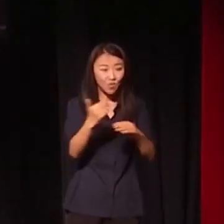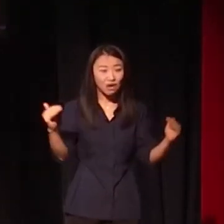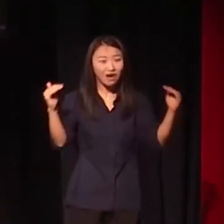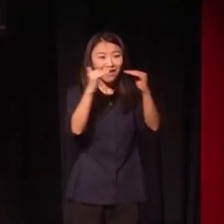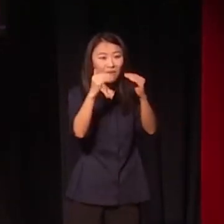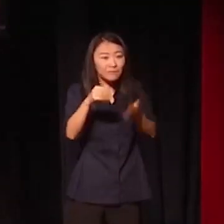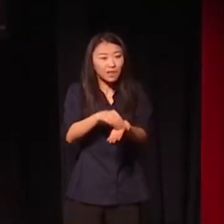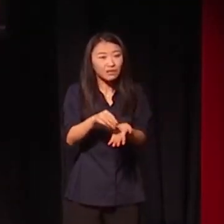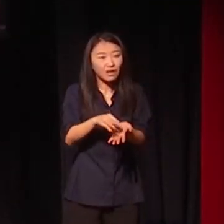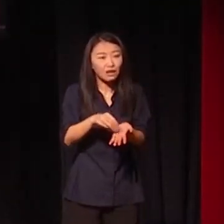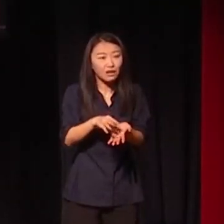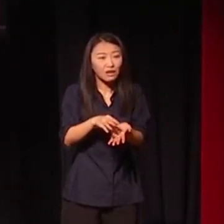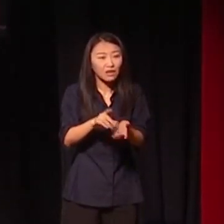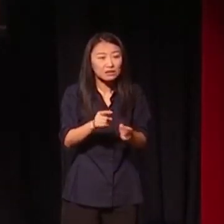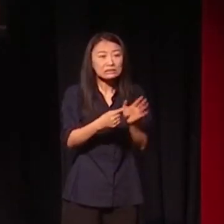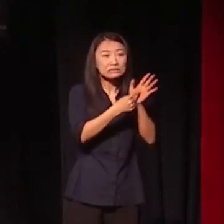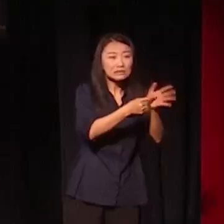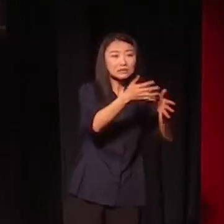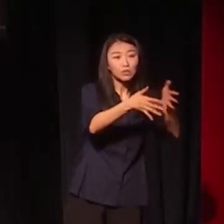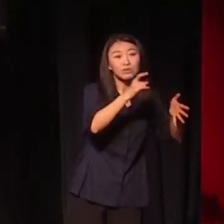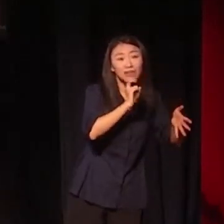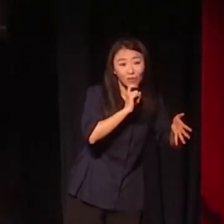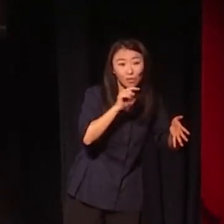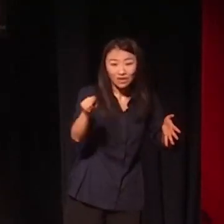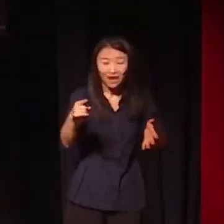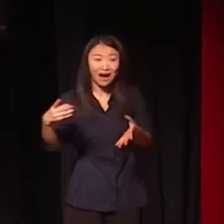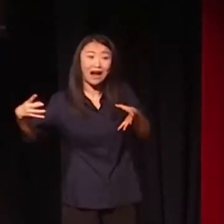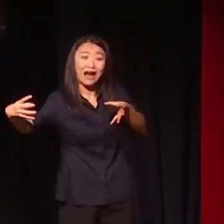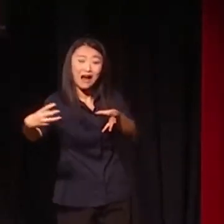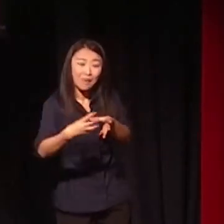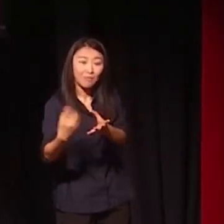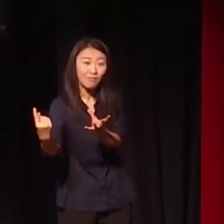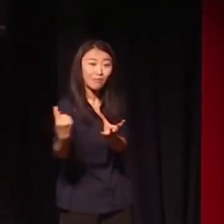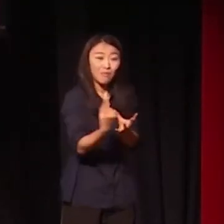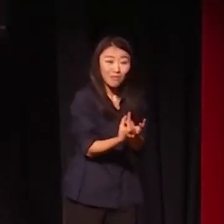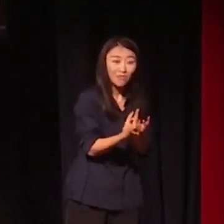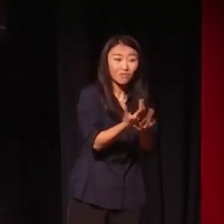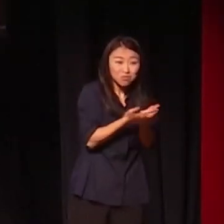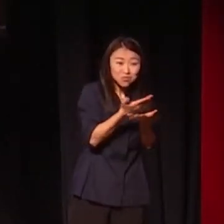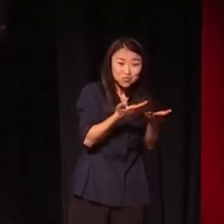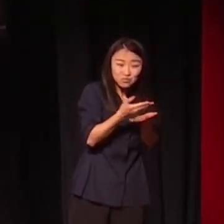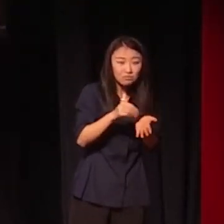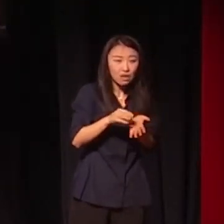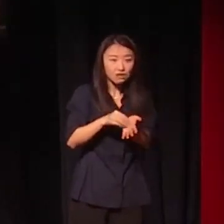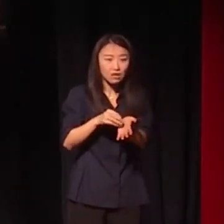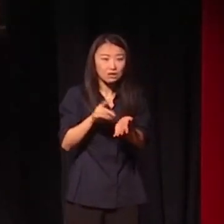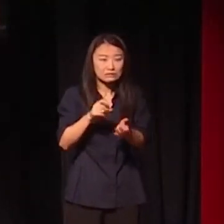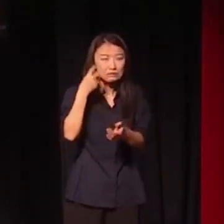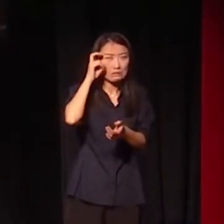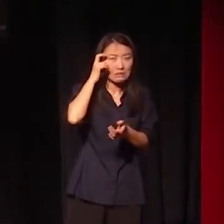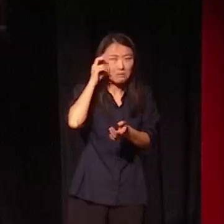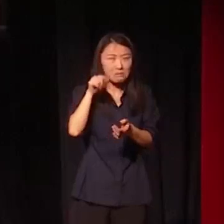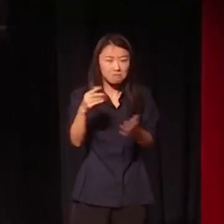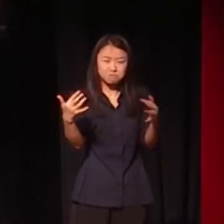participate. It can be considered a kind of band-aid solution, and so we should be thinking more holistically about what we mean